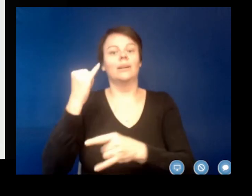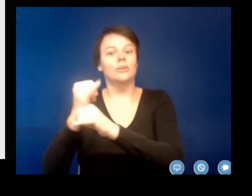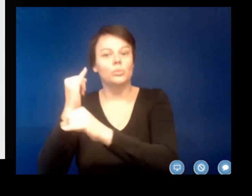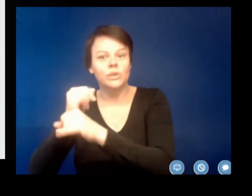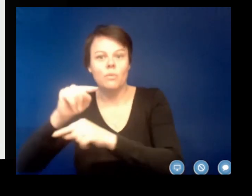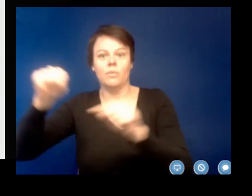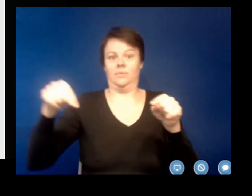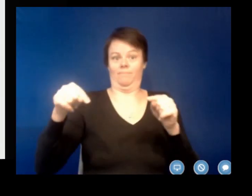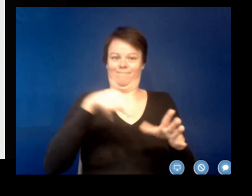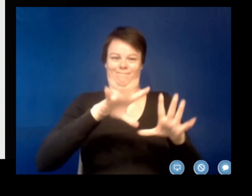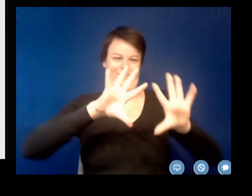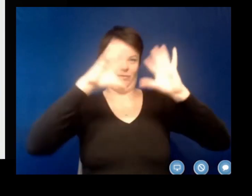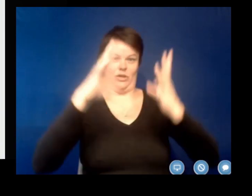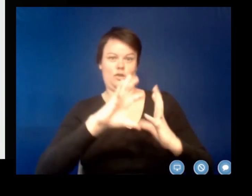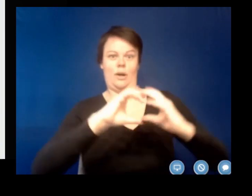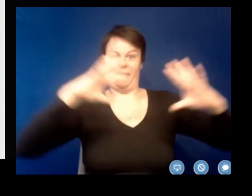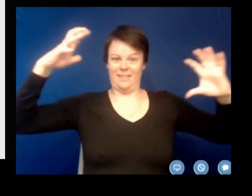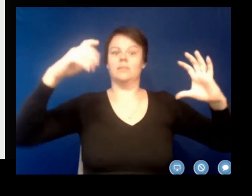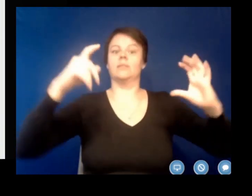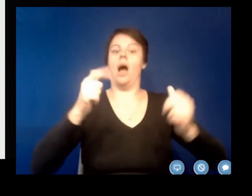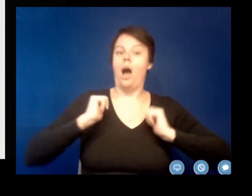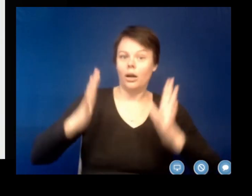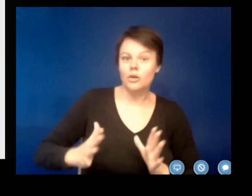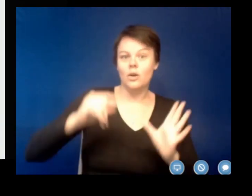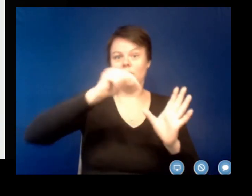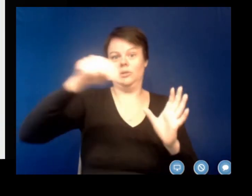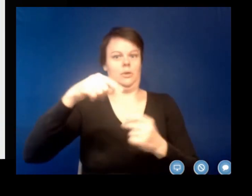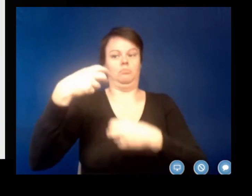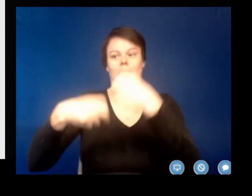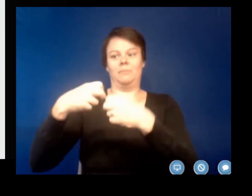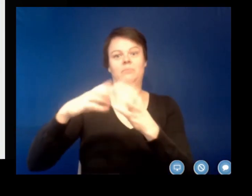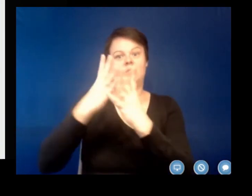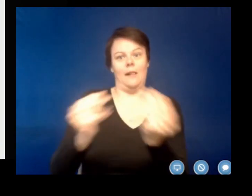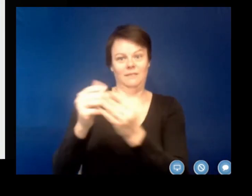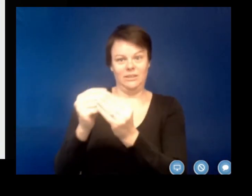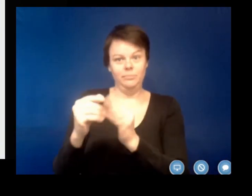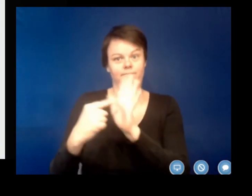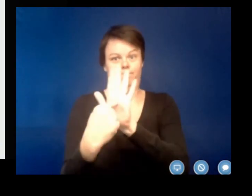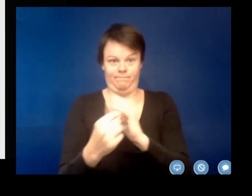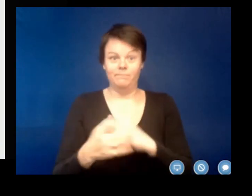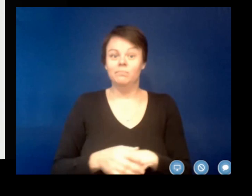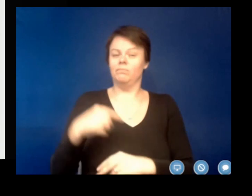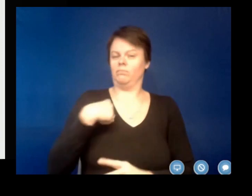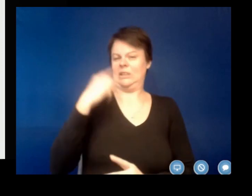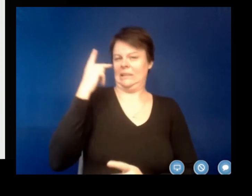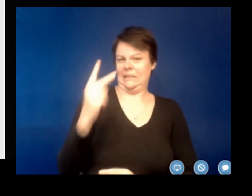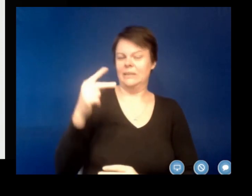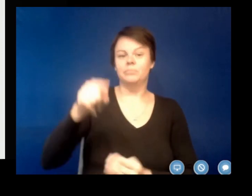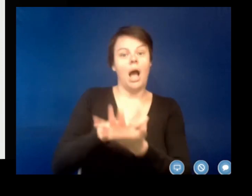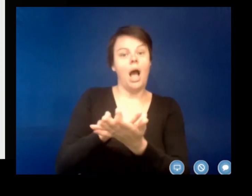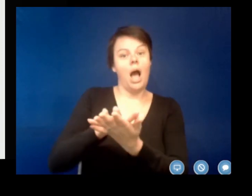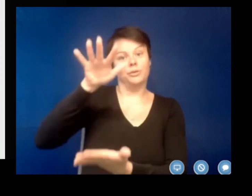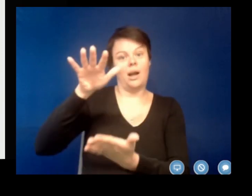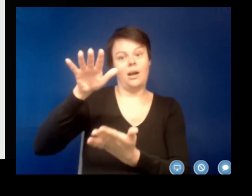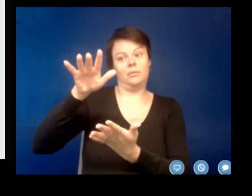sphere, and the learning challenge is then to learn abstract social